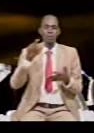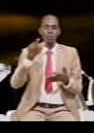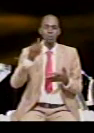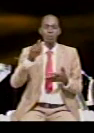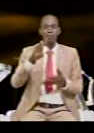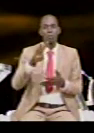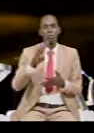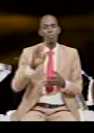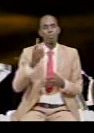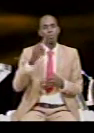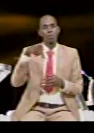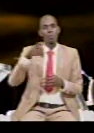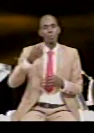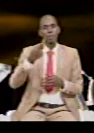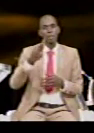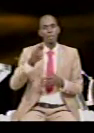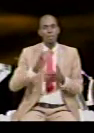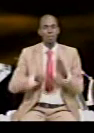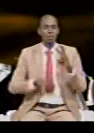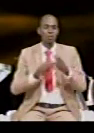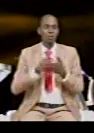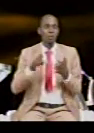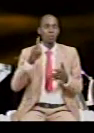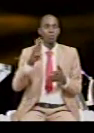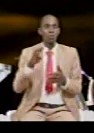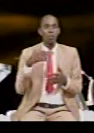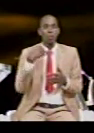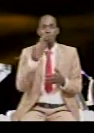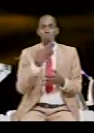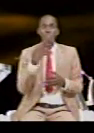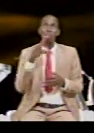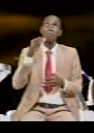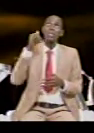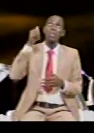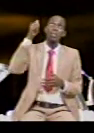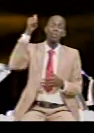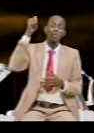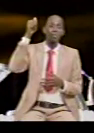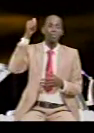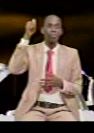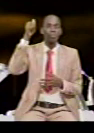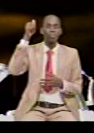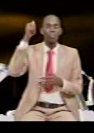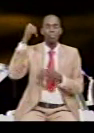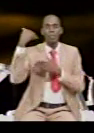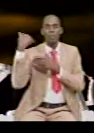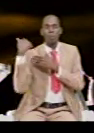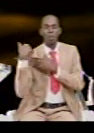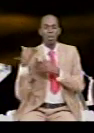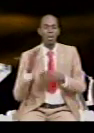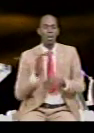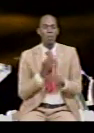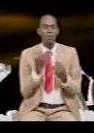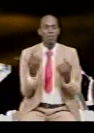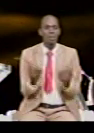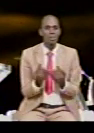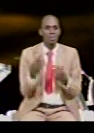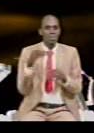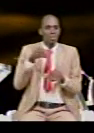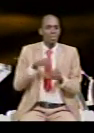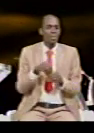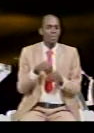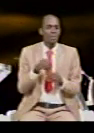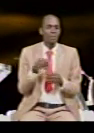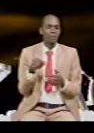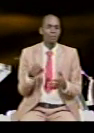verse 24, who his own self bear our sins in his own